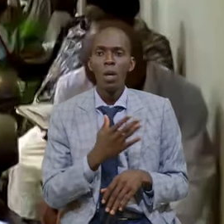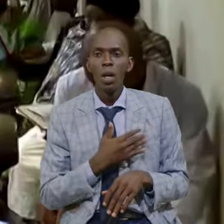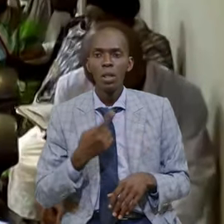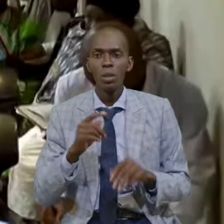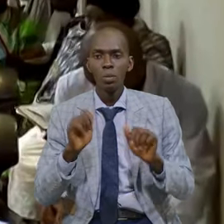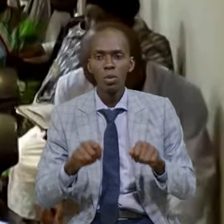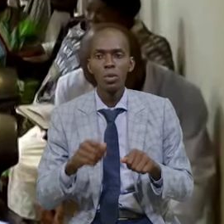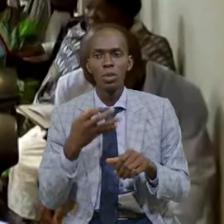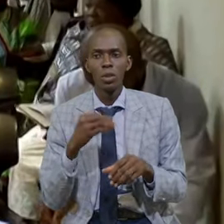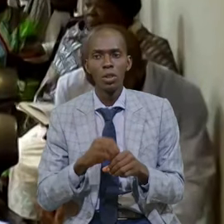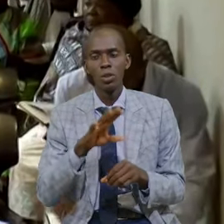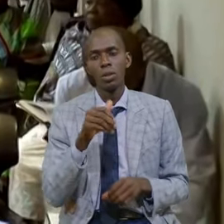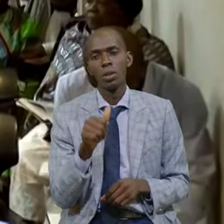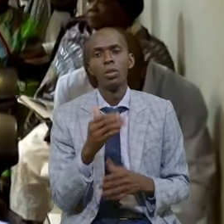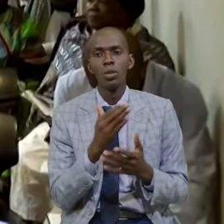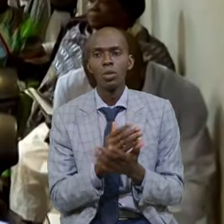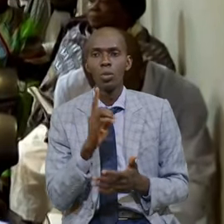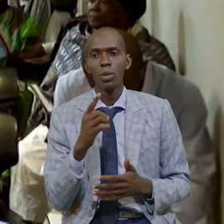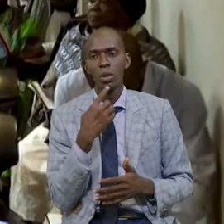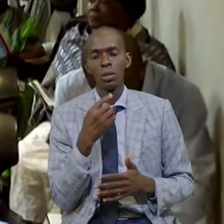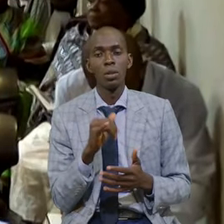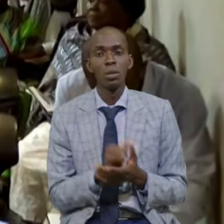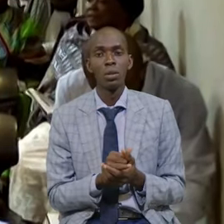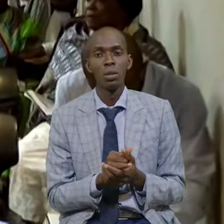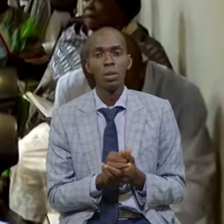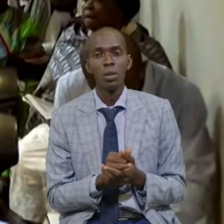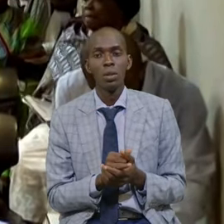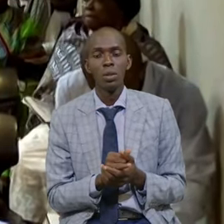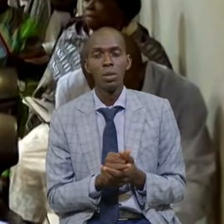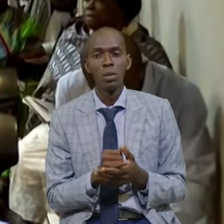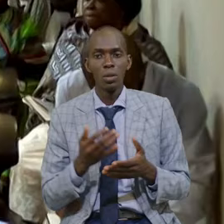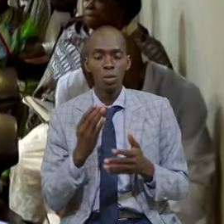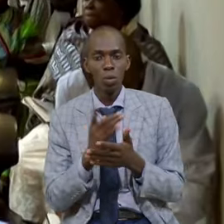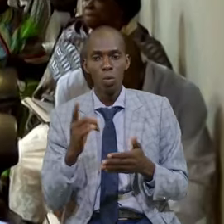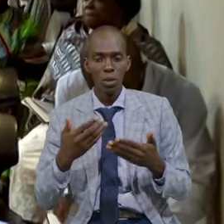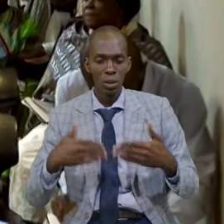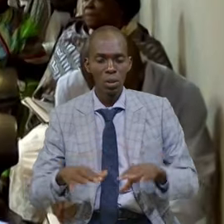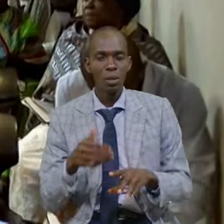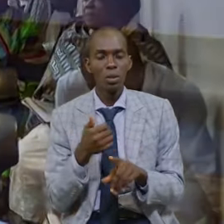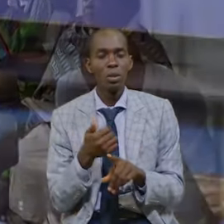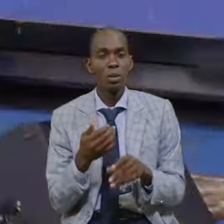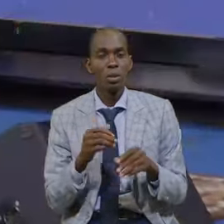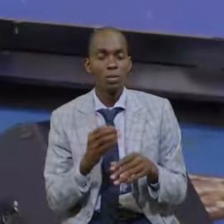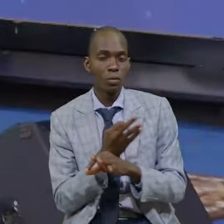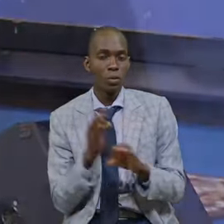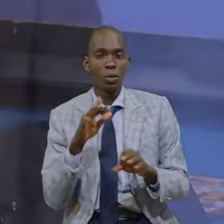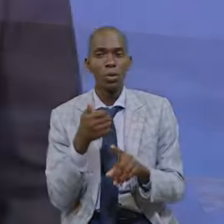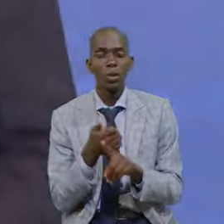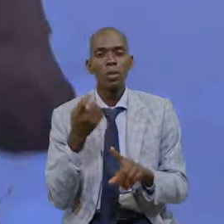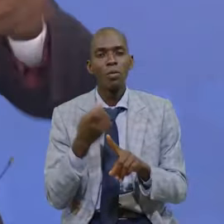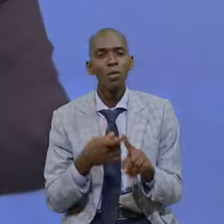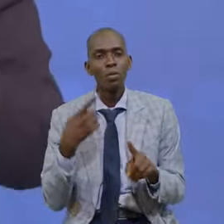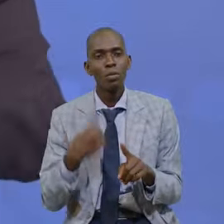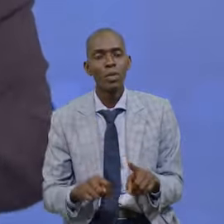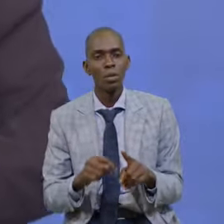sells himself unto the demons of captivity. You recall